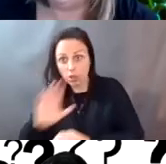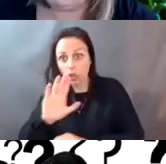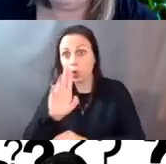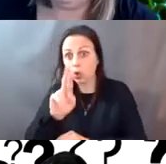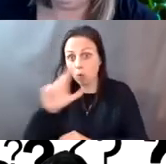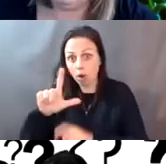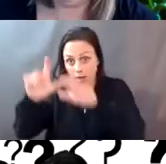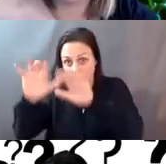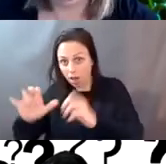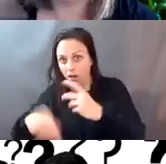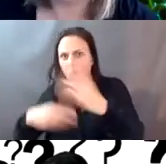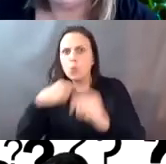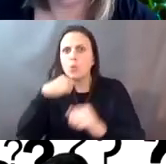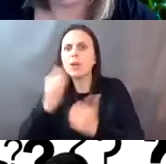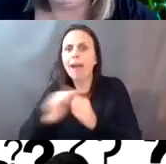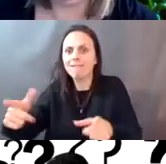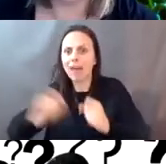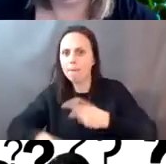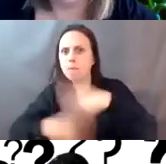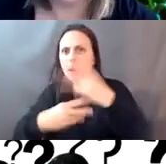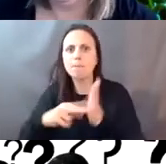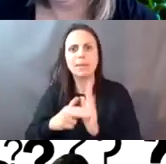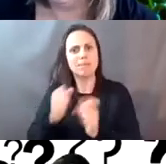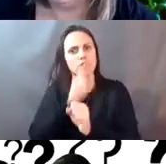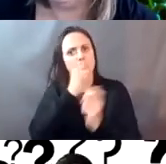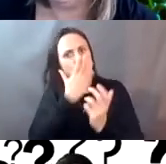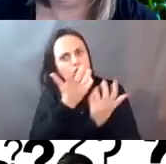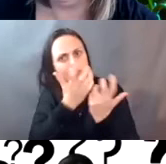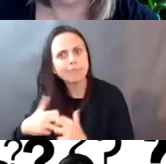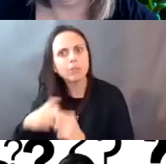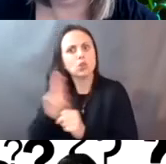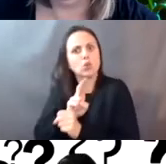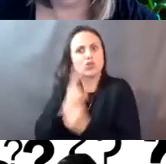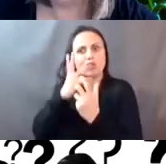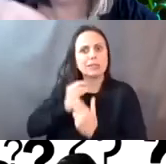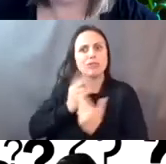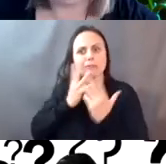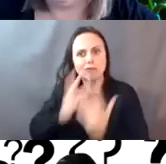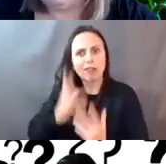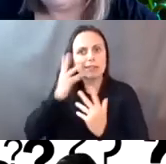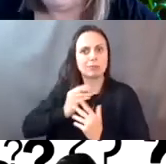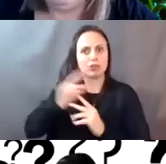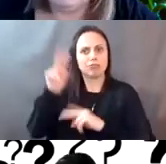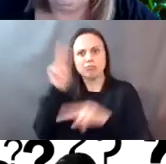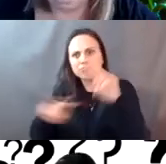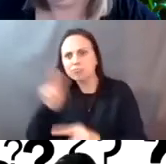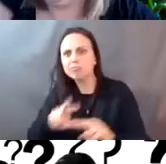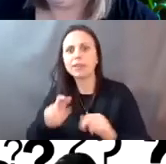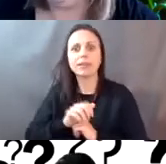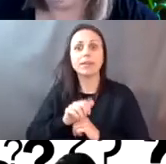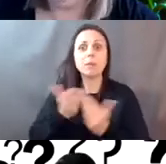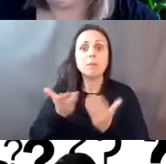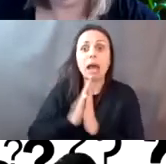you how, like just making sure that it's as good a user experience as possible, getting other people to sort